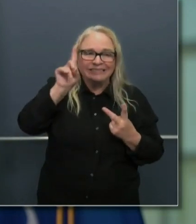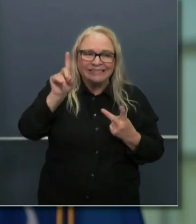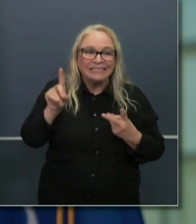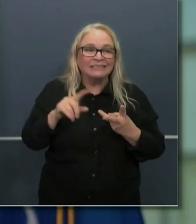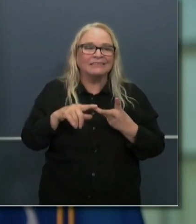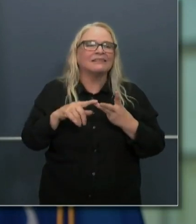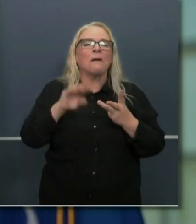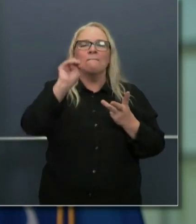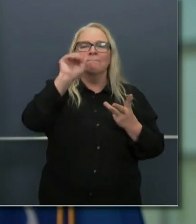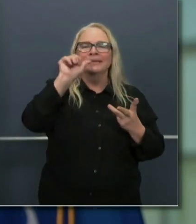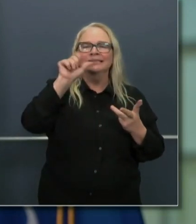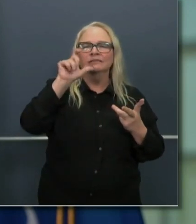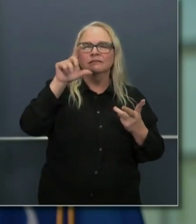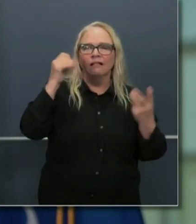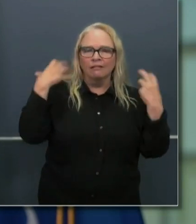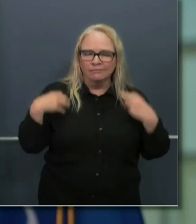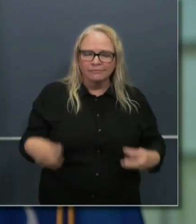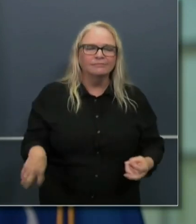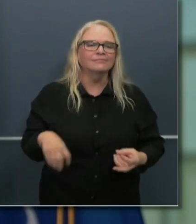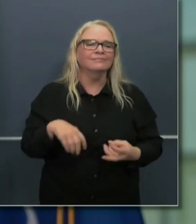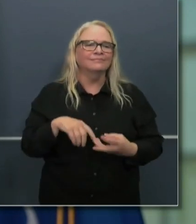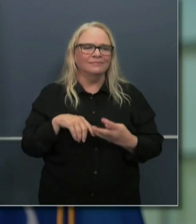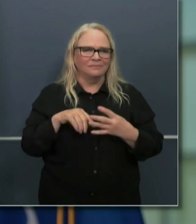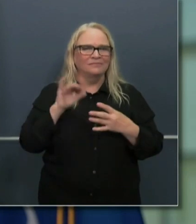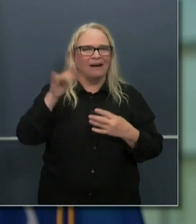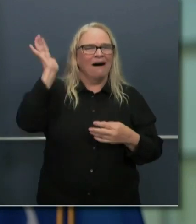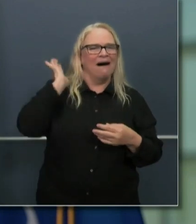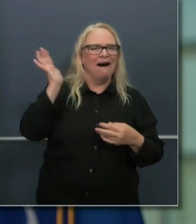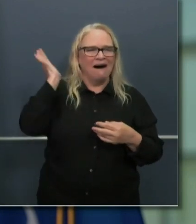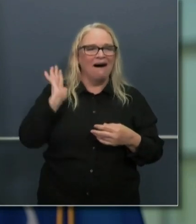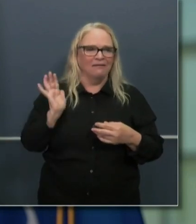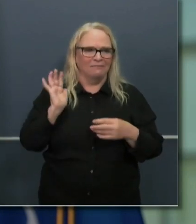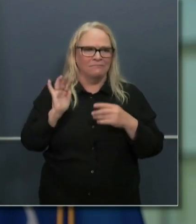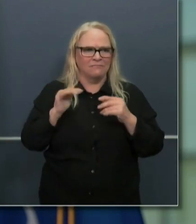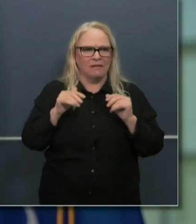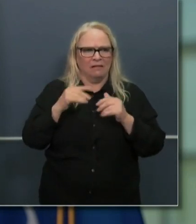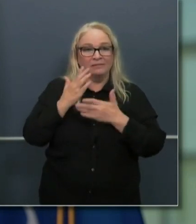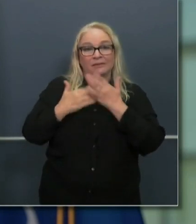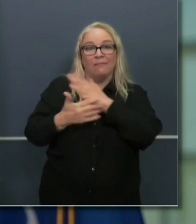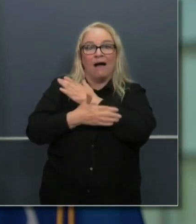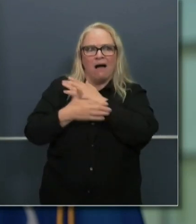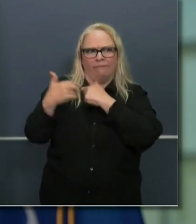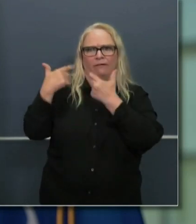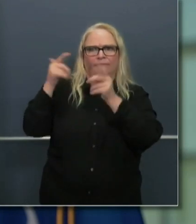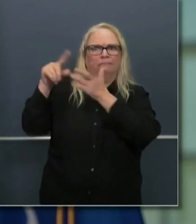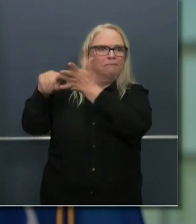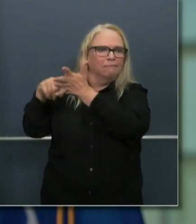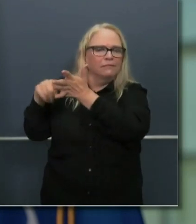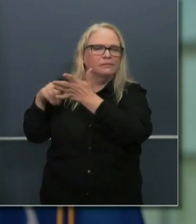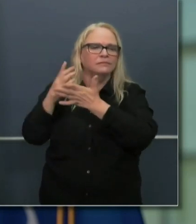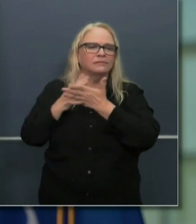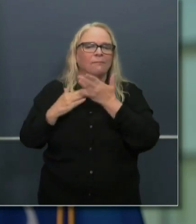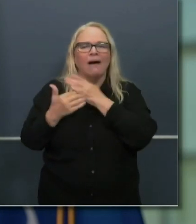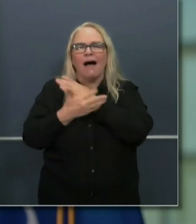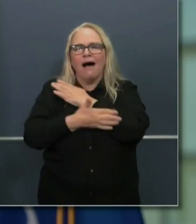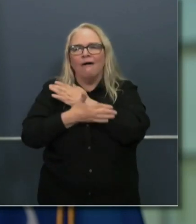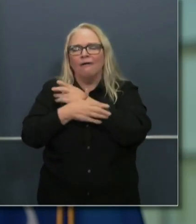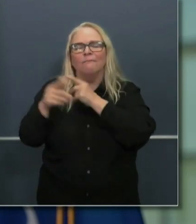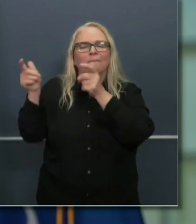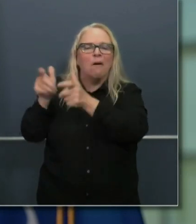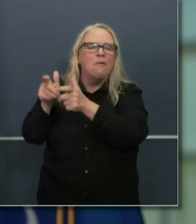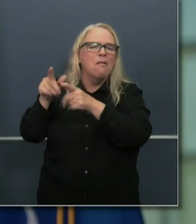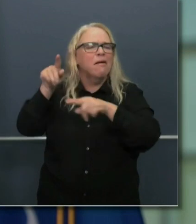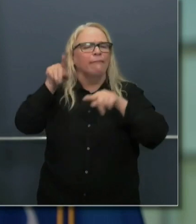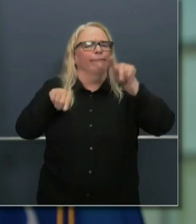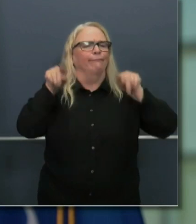like. Some counties have more robust tracing cores, some a little less so. So we are building off that